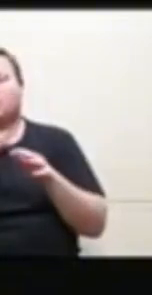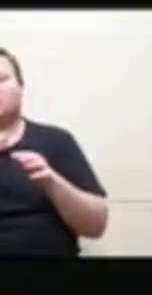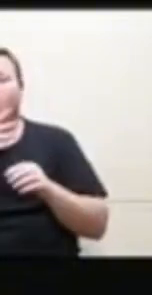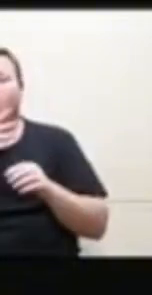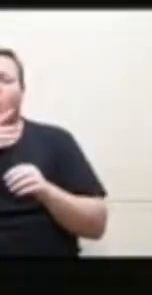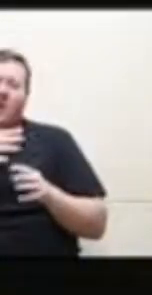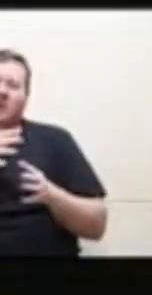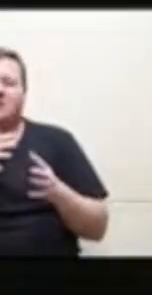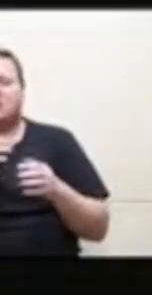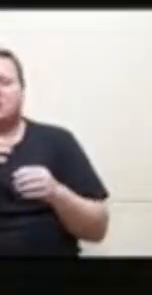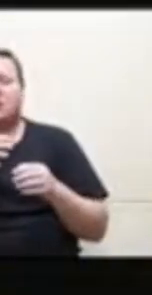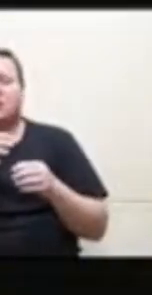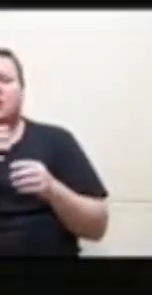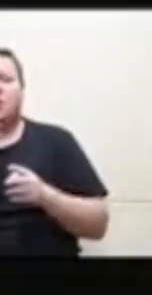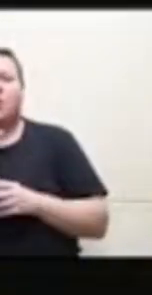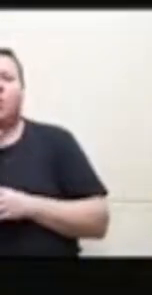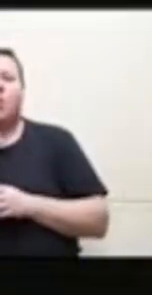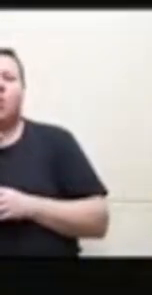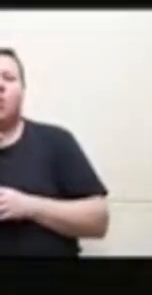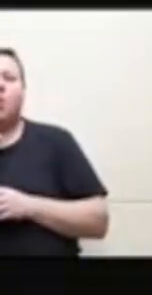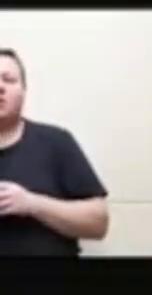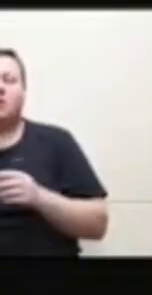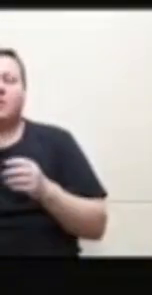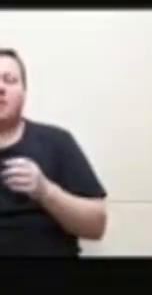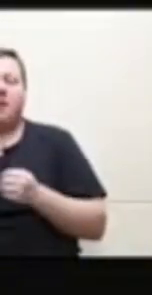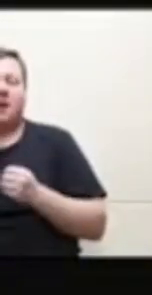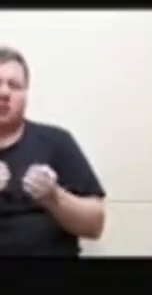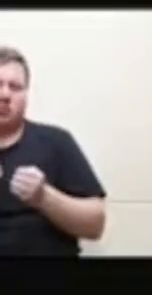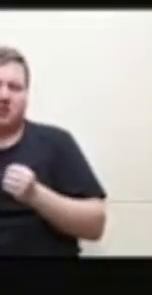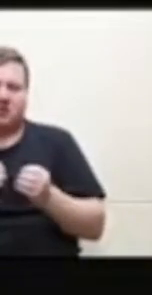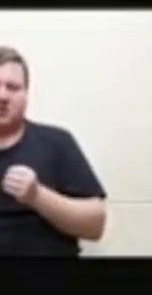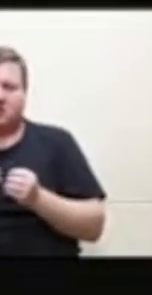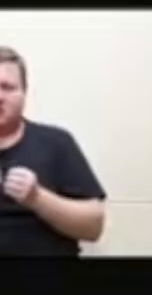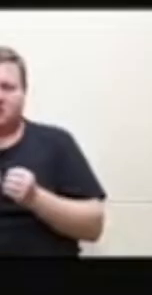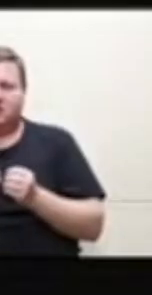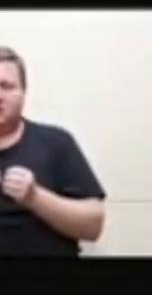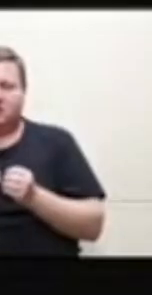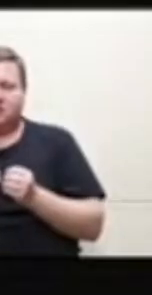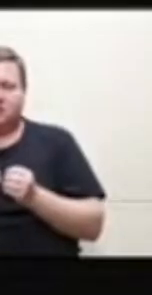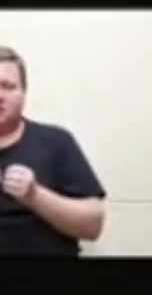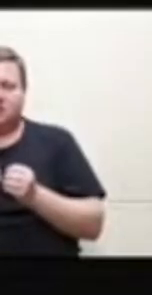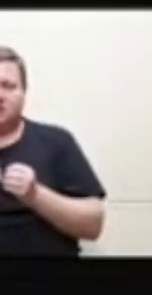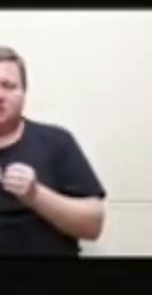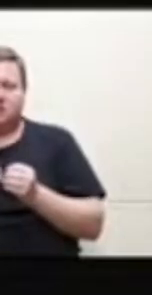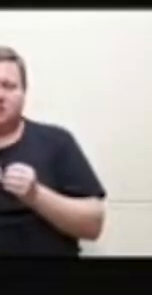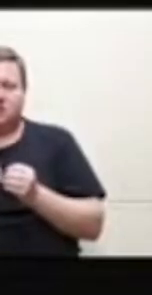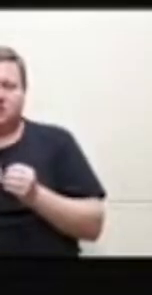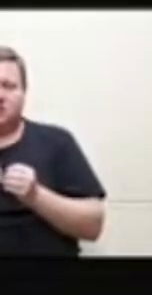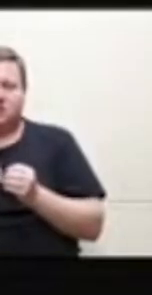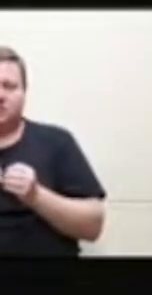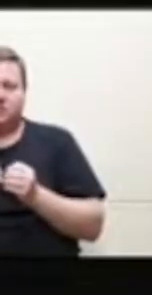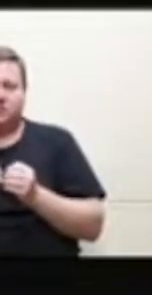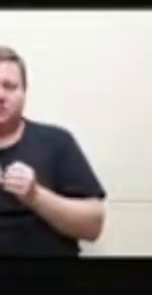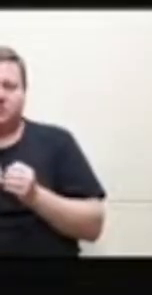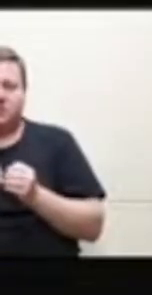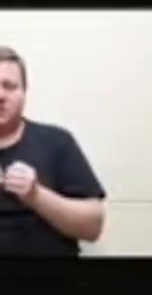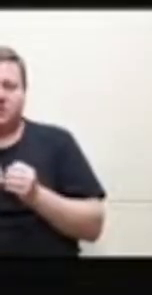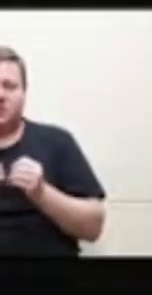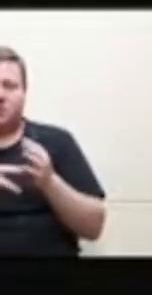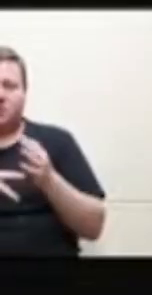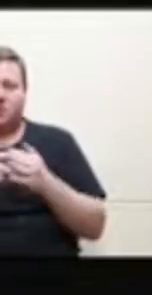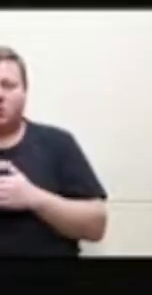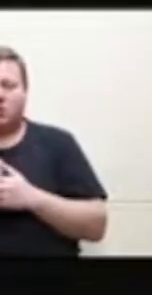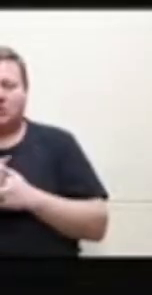not planned. But whilst you did that, then they are arguing that the planned project for that